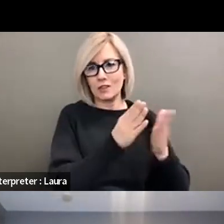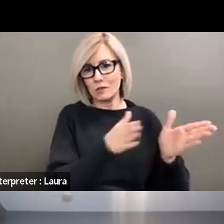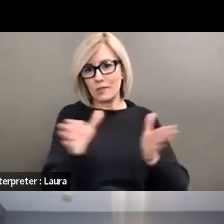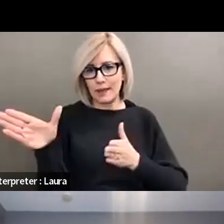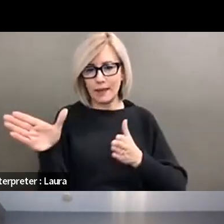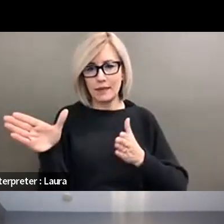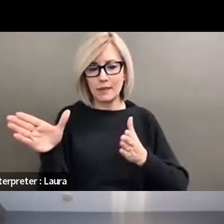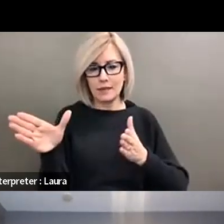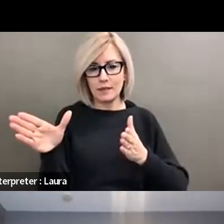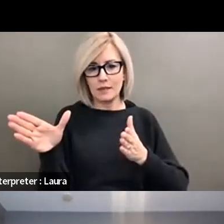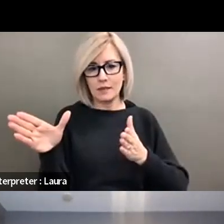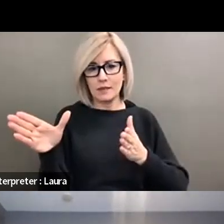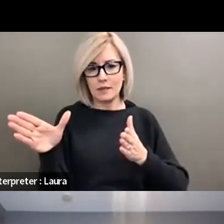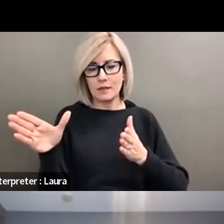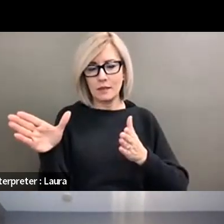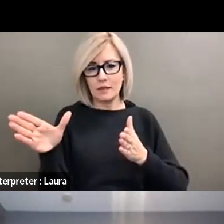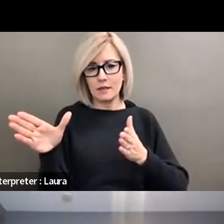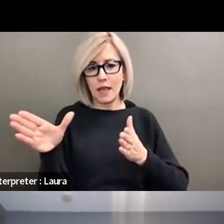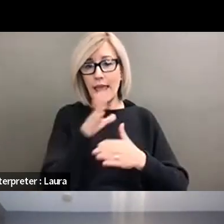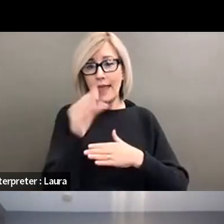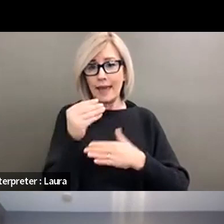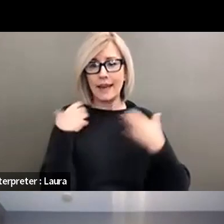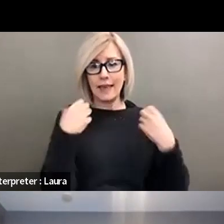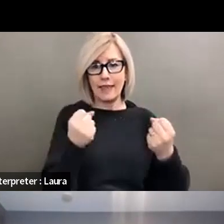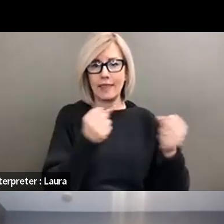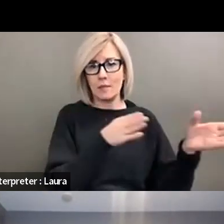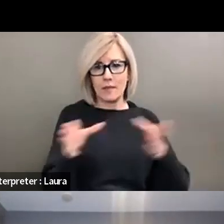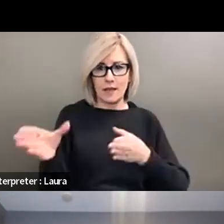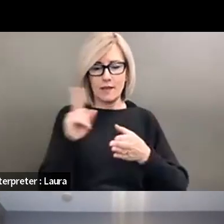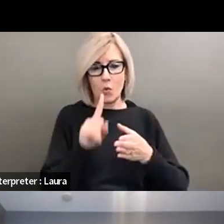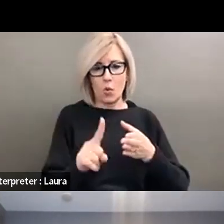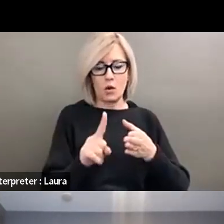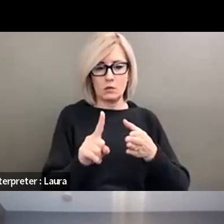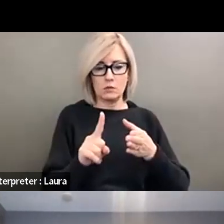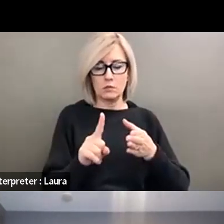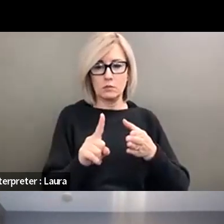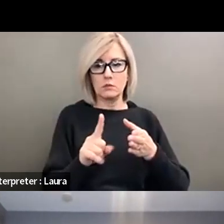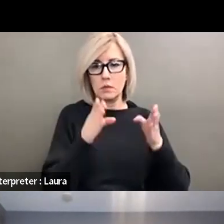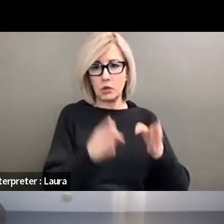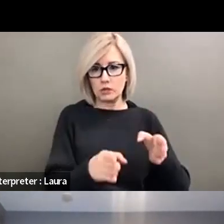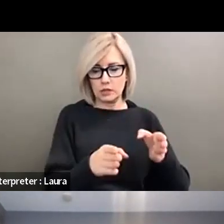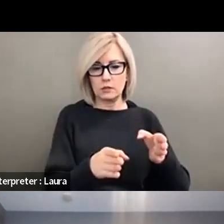a health plan for the person that you're